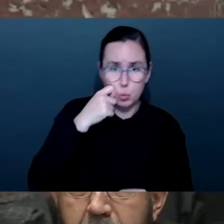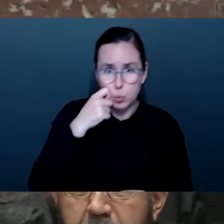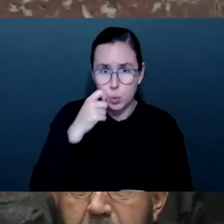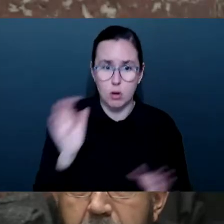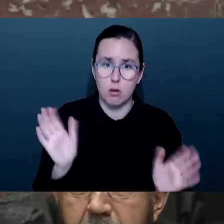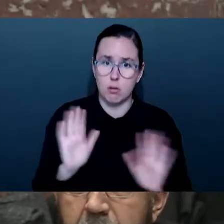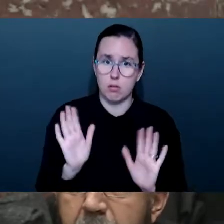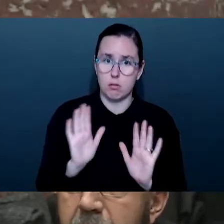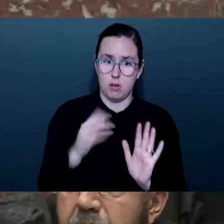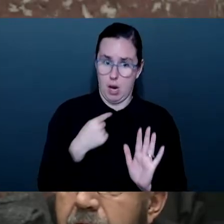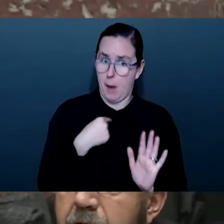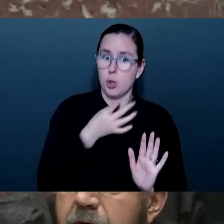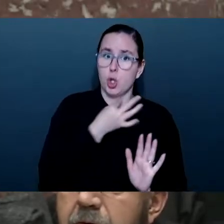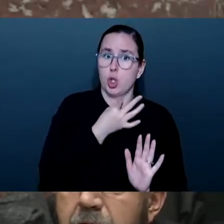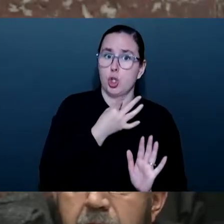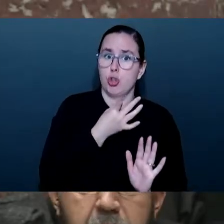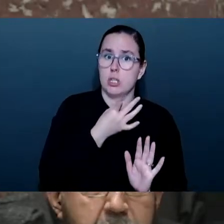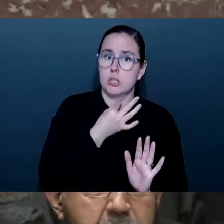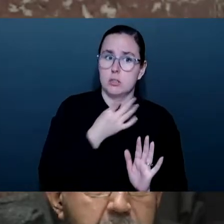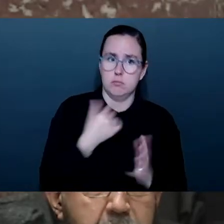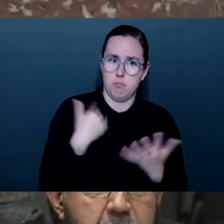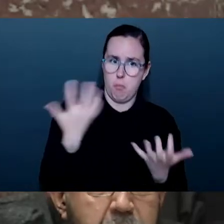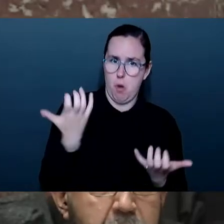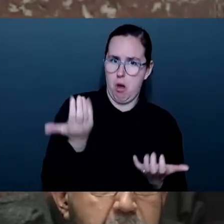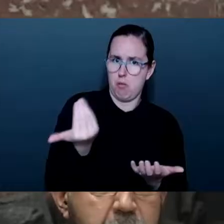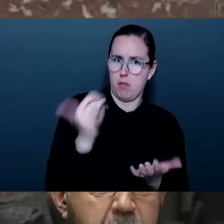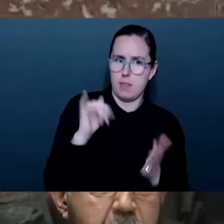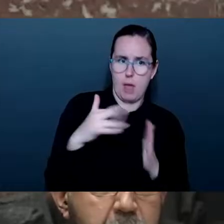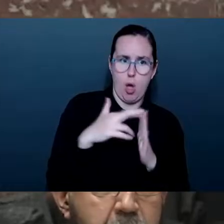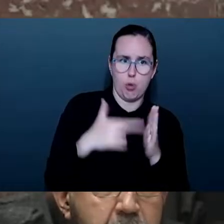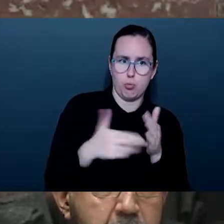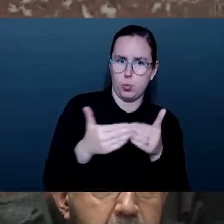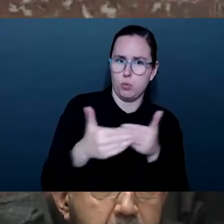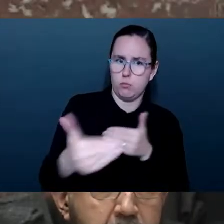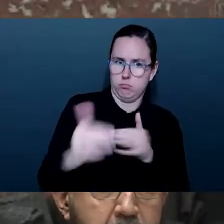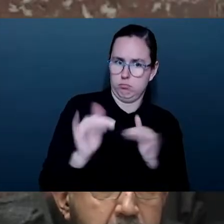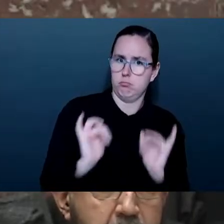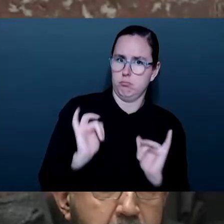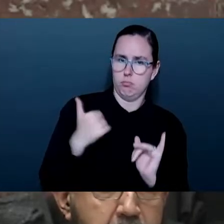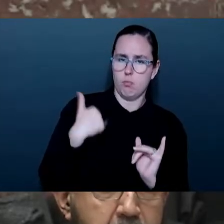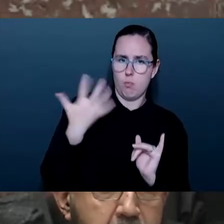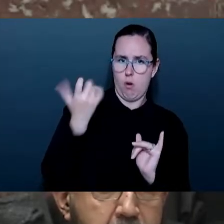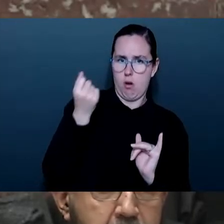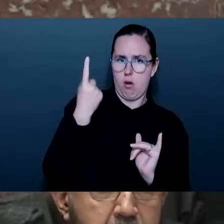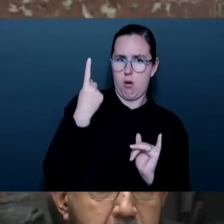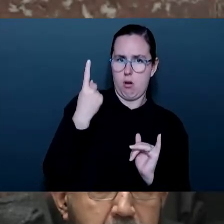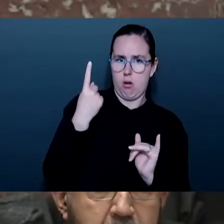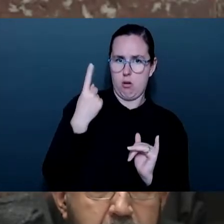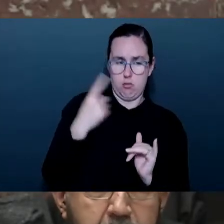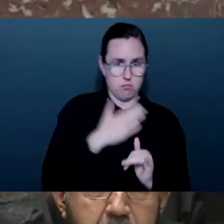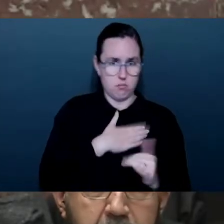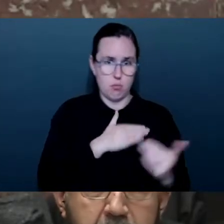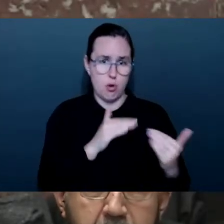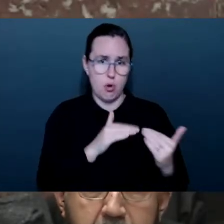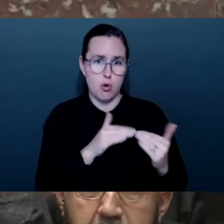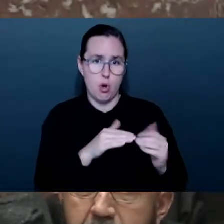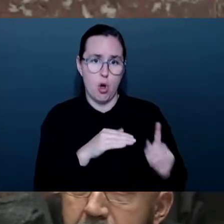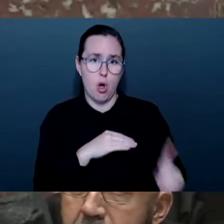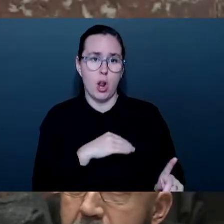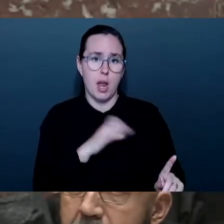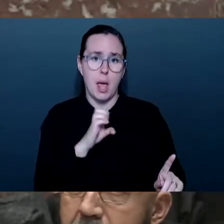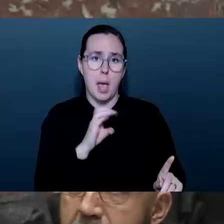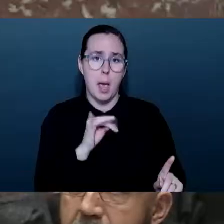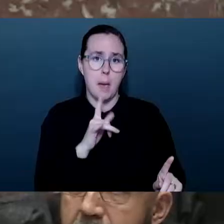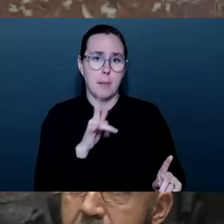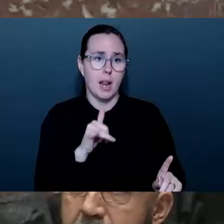going forward, because I'm looking at my colleague Emily Armstrong's question, and it did not use the word land acknowledgement anywhere